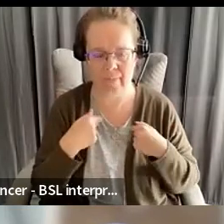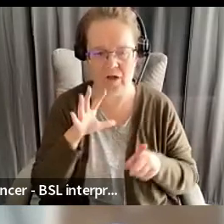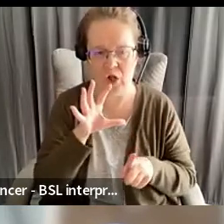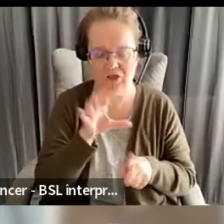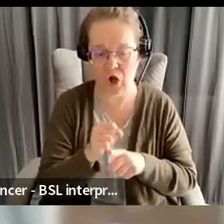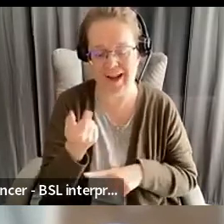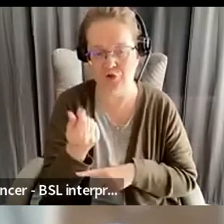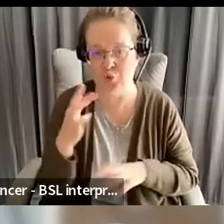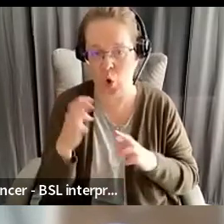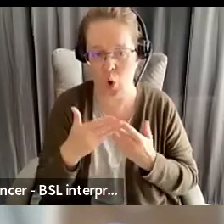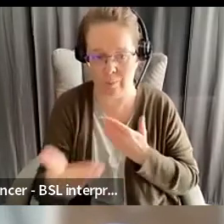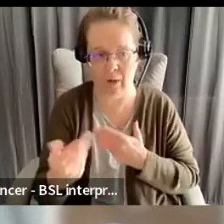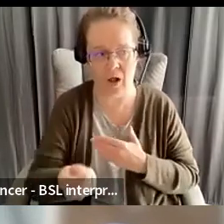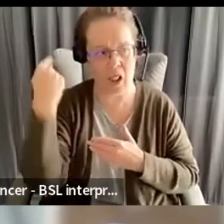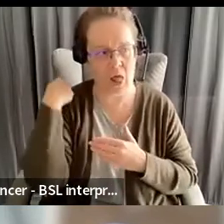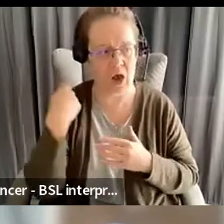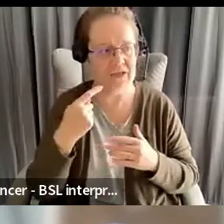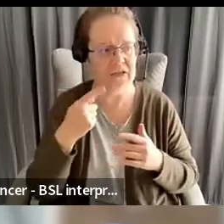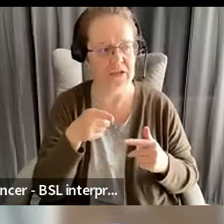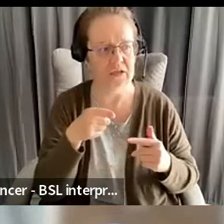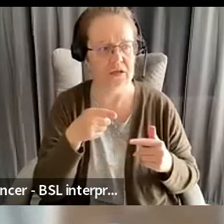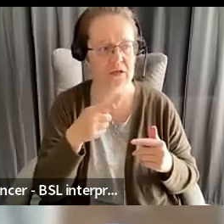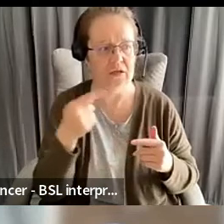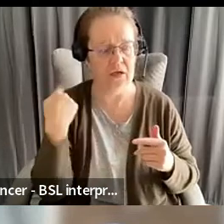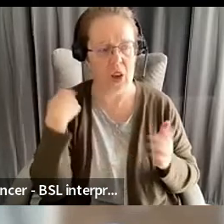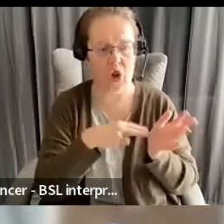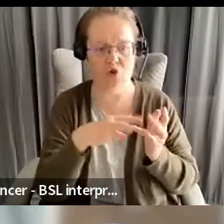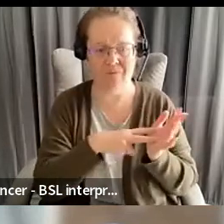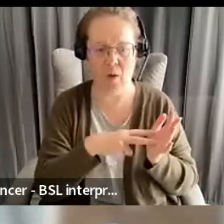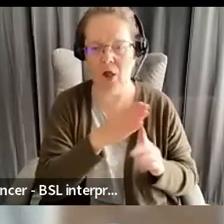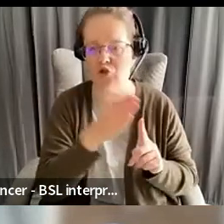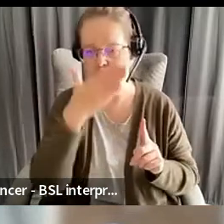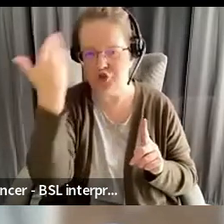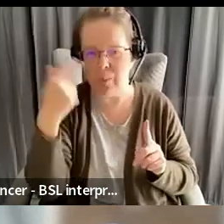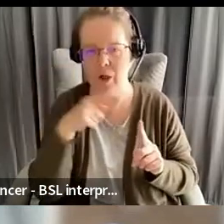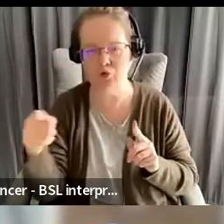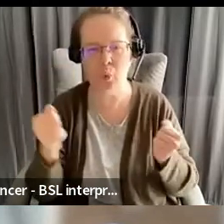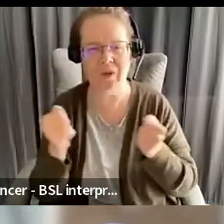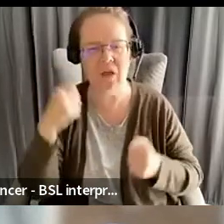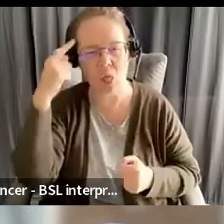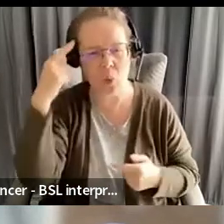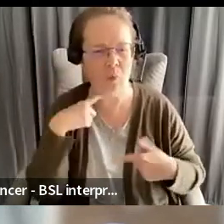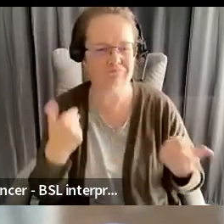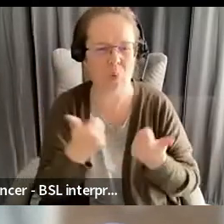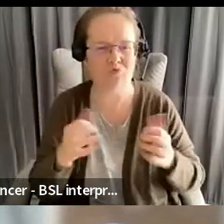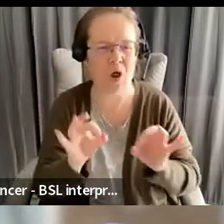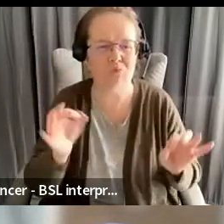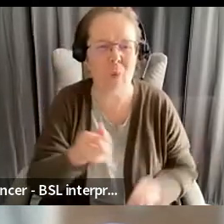November, I think going from summer to winter. I thought I'd be okay without medication.